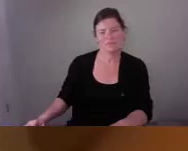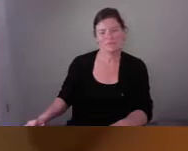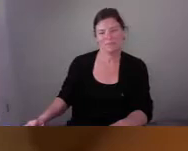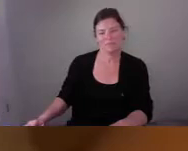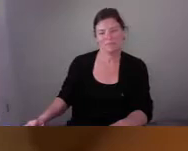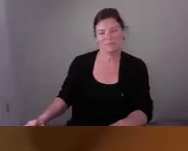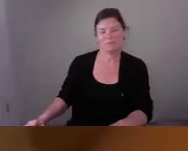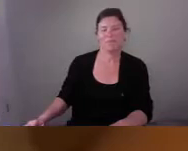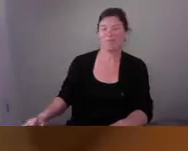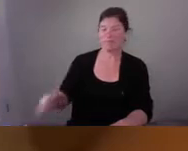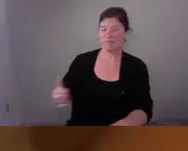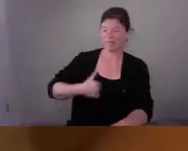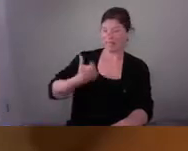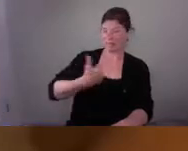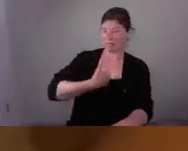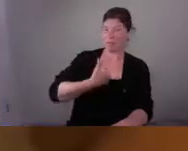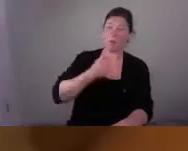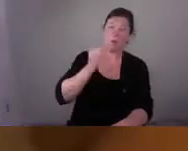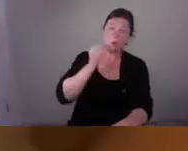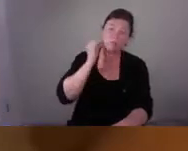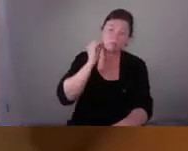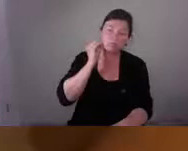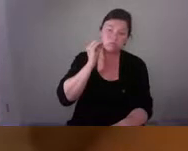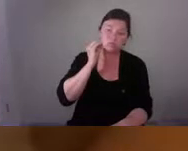with my dog and cat